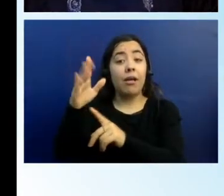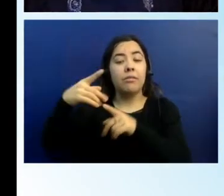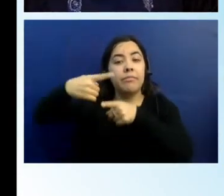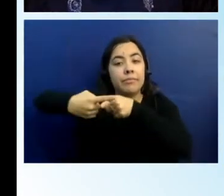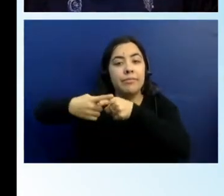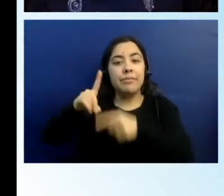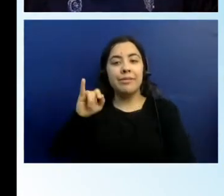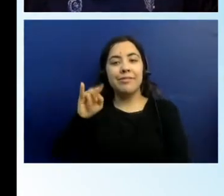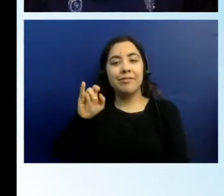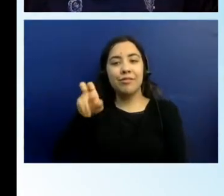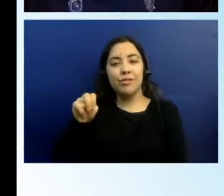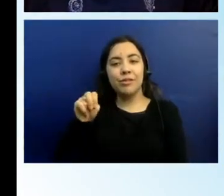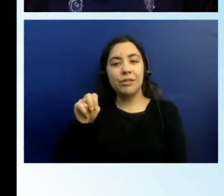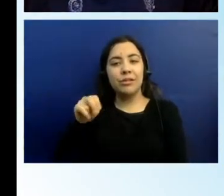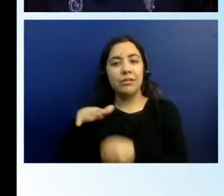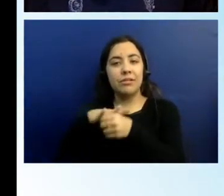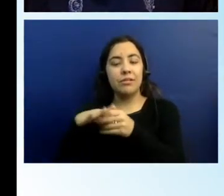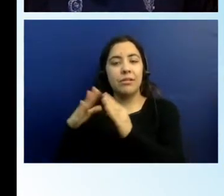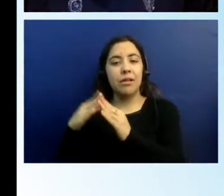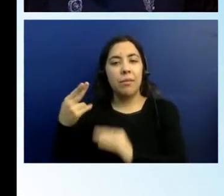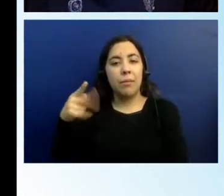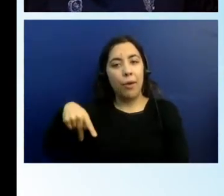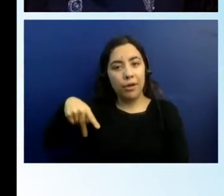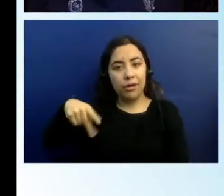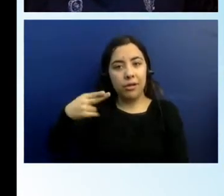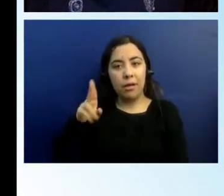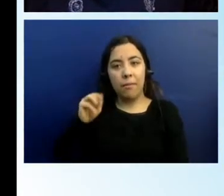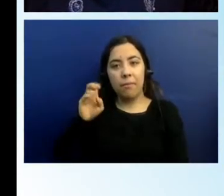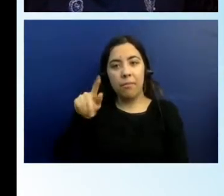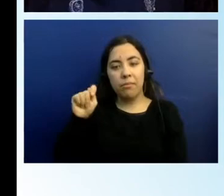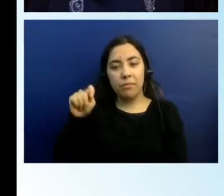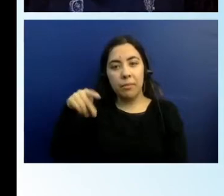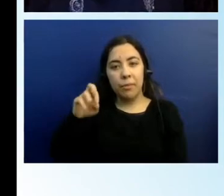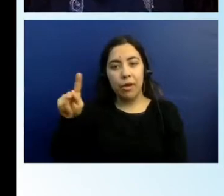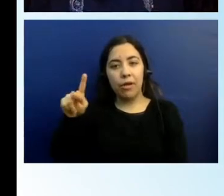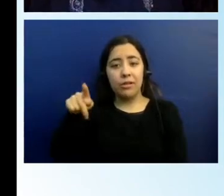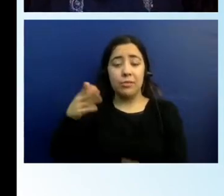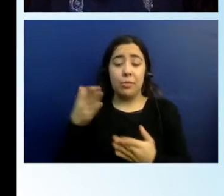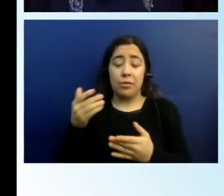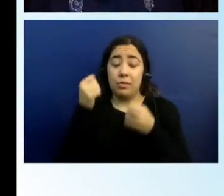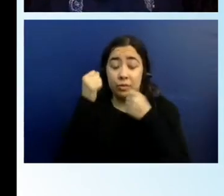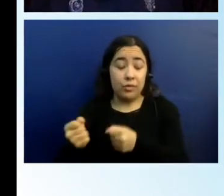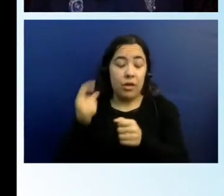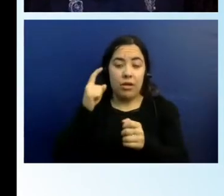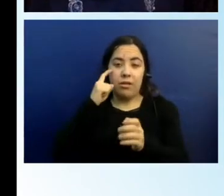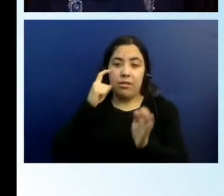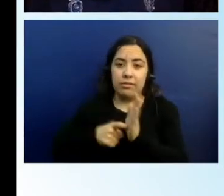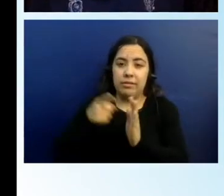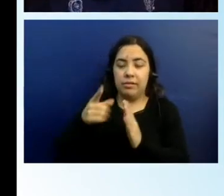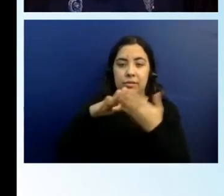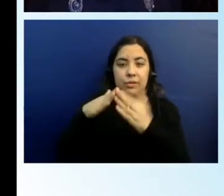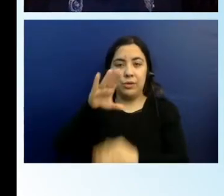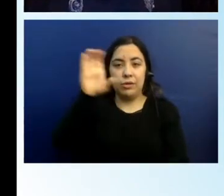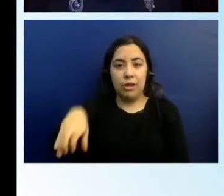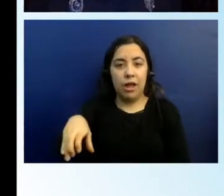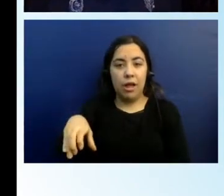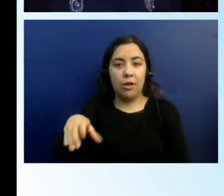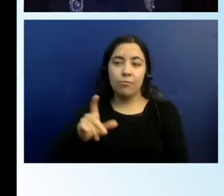is probably one of the landmarks of the city of Chicago that has appeared most in